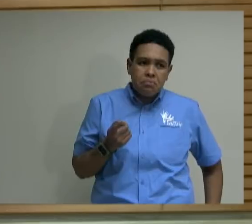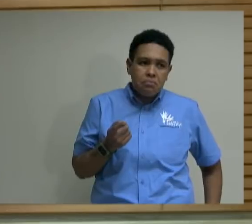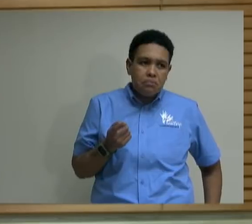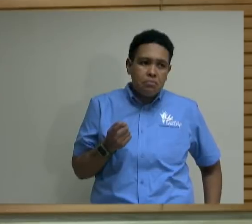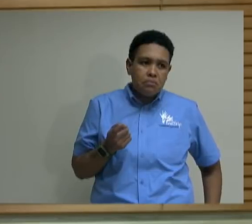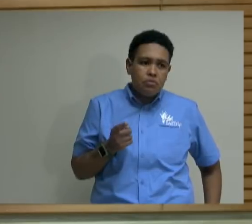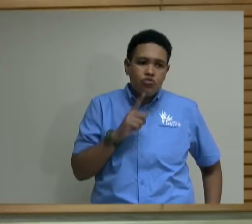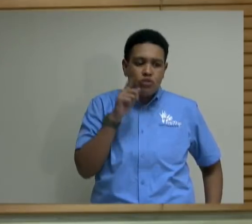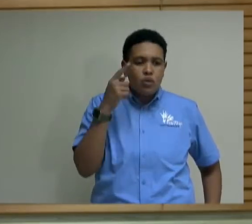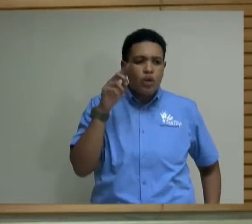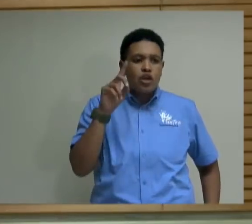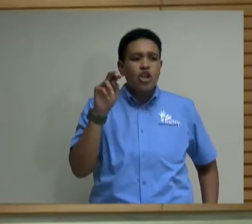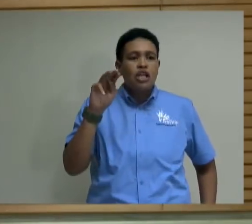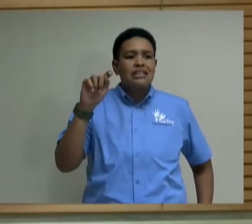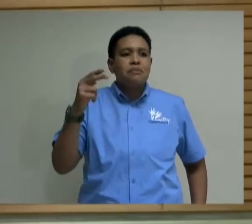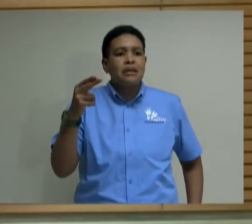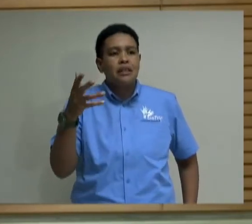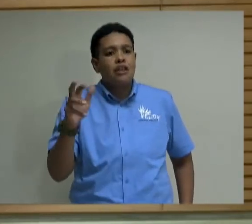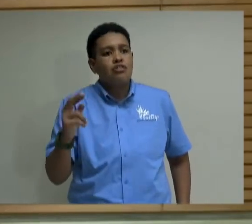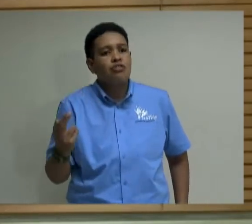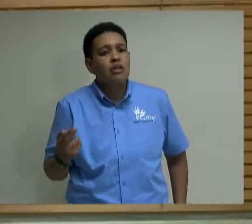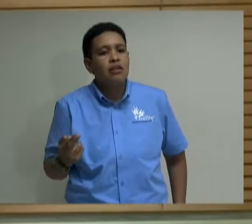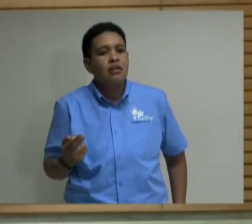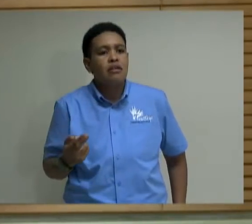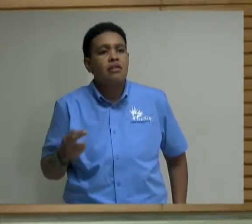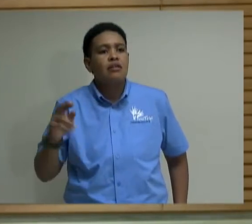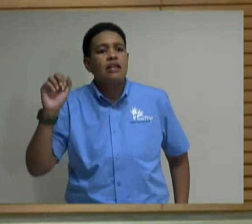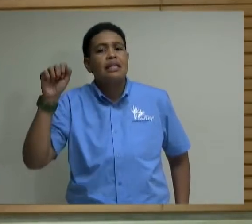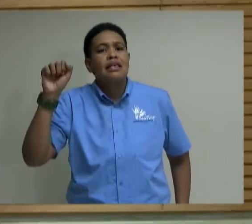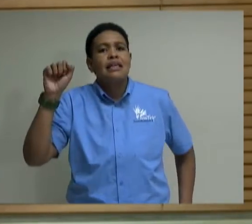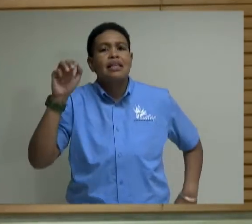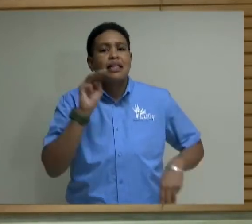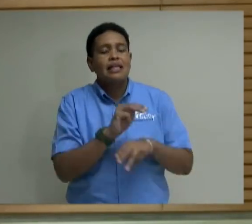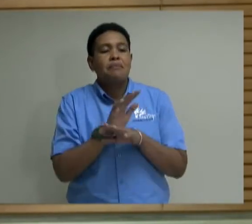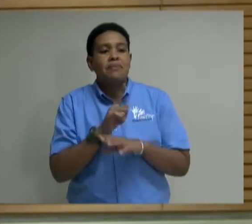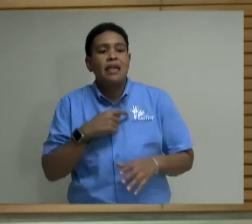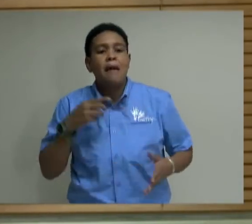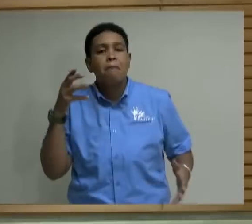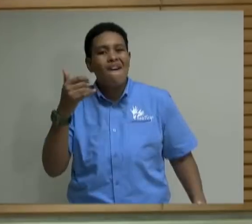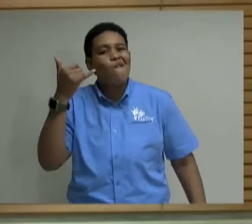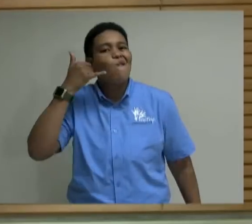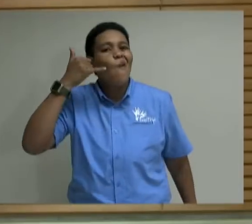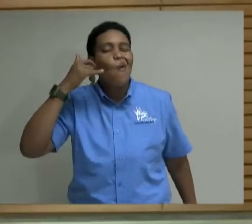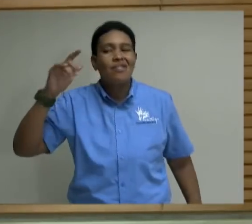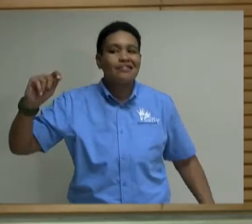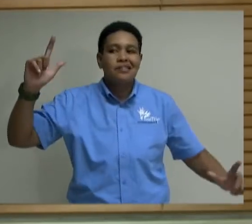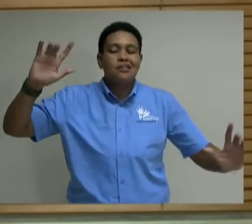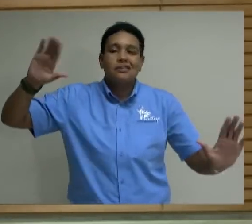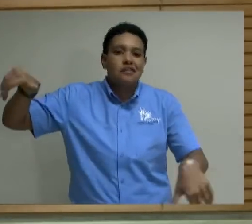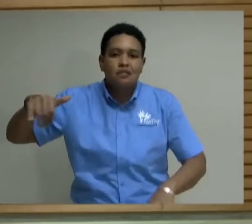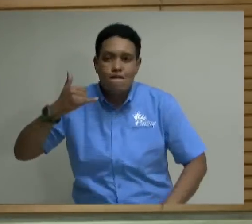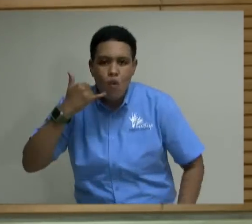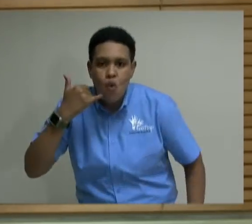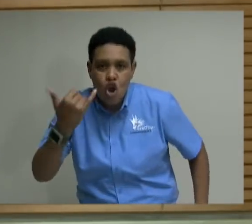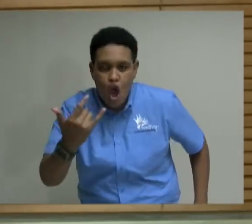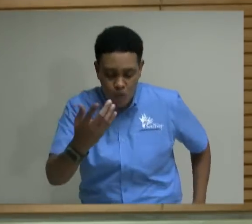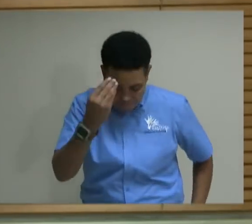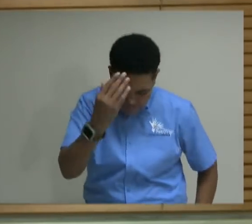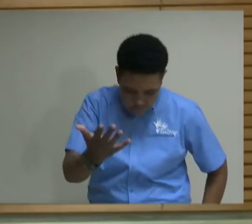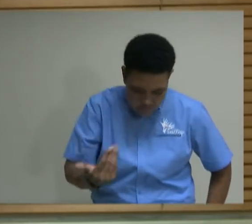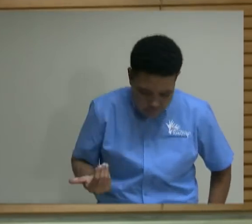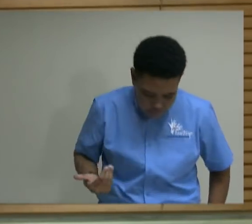worked. Dr. Smith, you're on again. Could you? Yes, Minister. I'm back. Okay, we're using the phone now. So continue quickly.